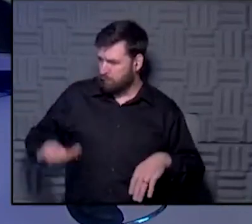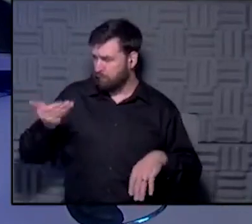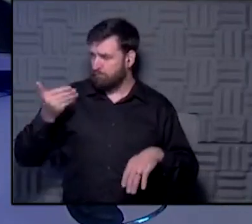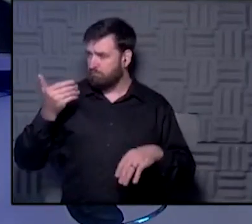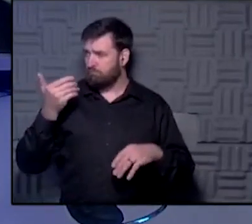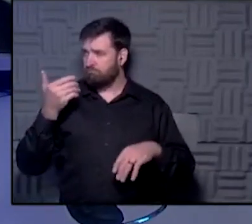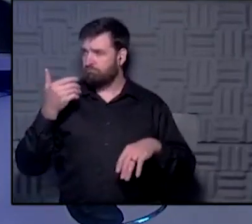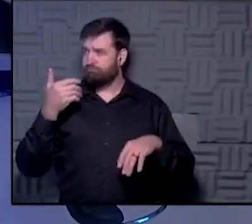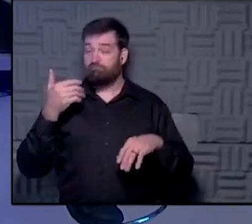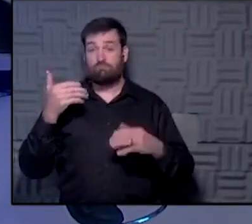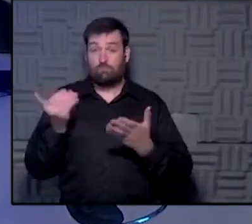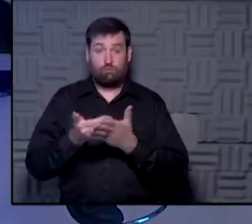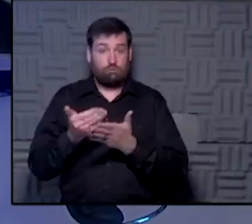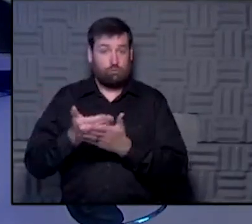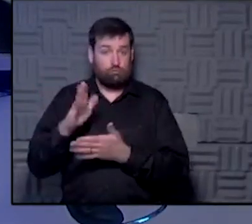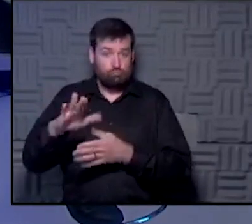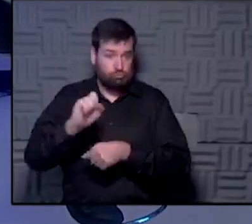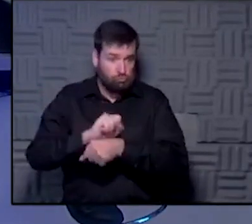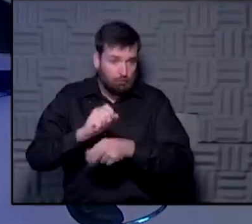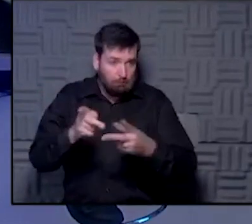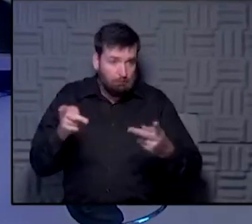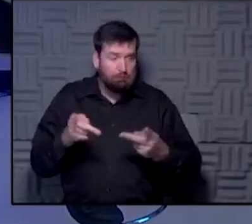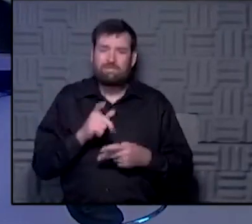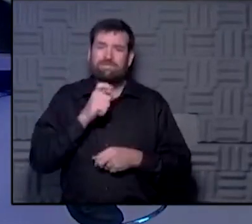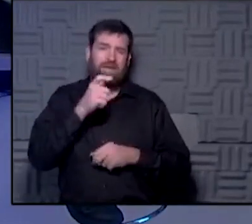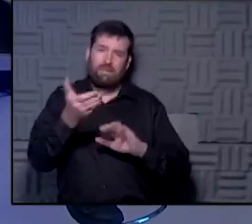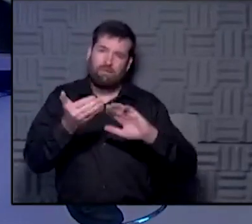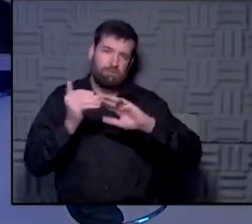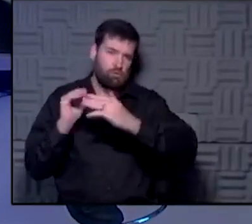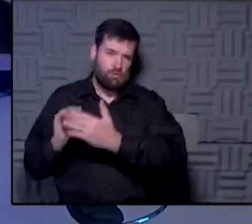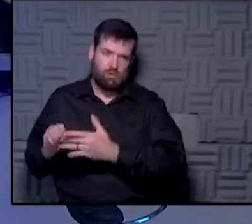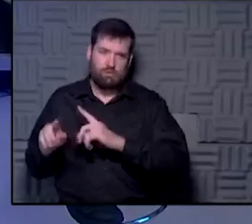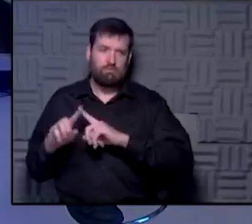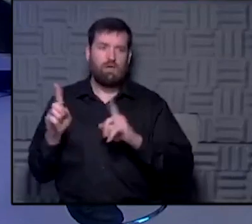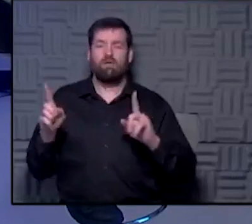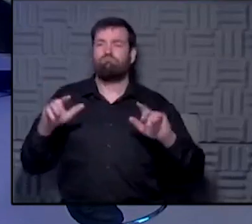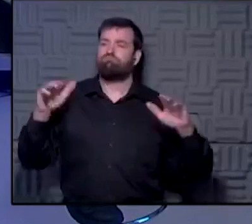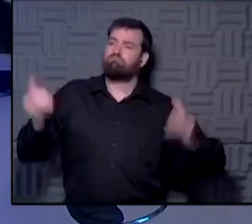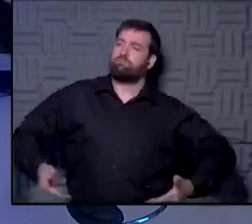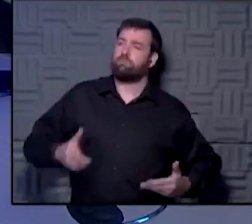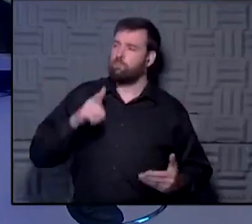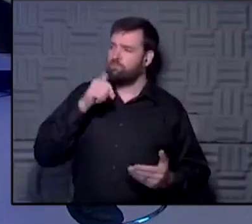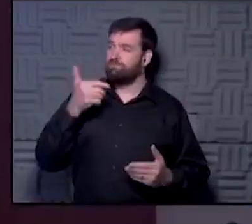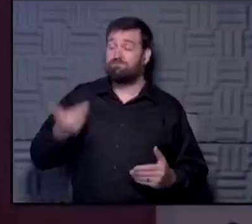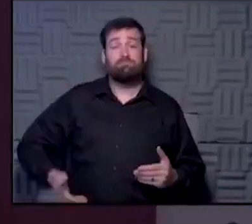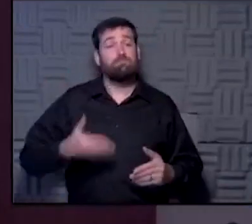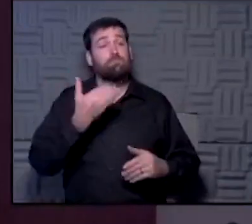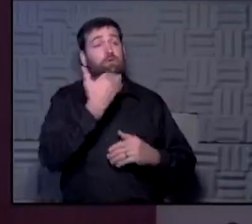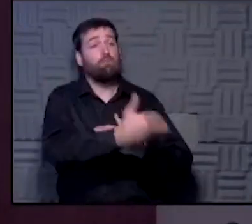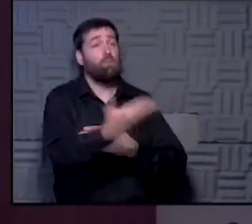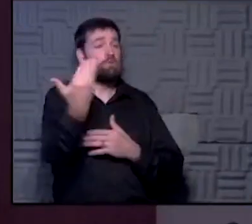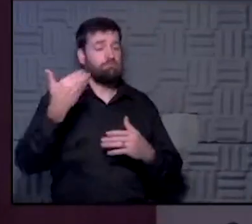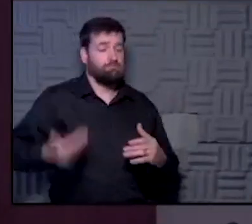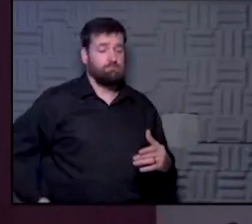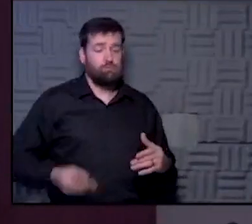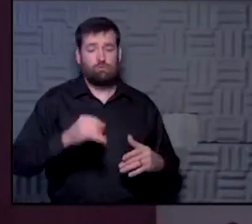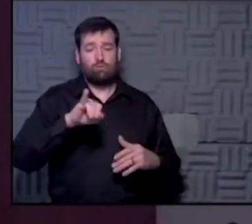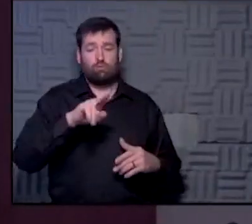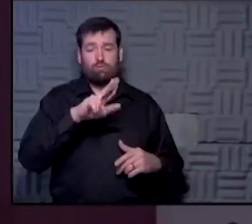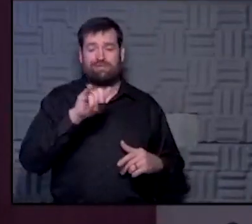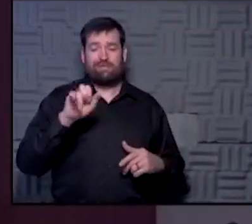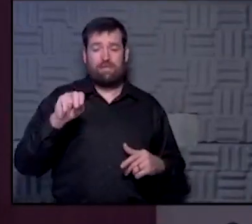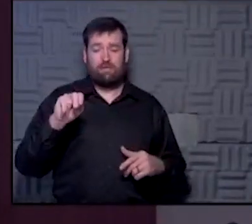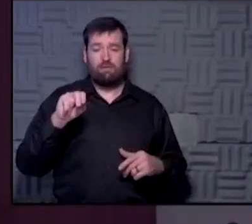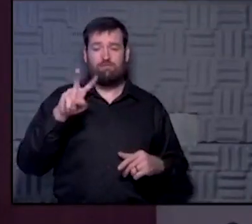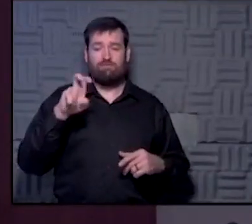because you're new to the position, not so new to the community, but let's introduce you. Good morning. As she said, my name's Juliann Van Liew.